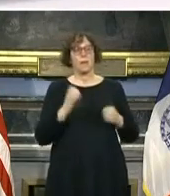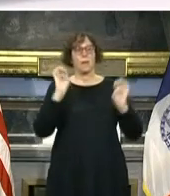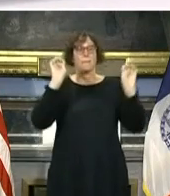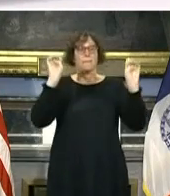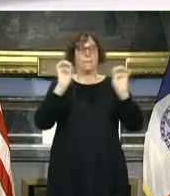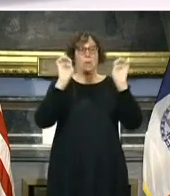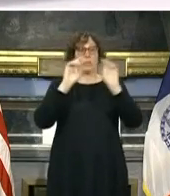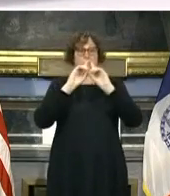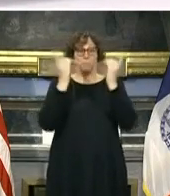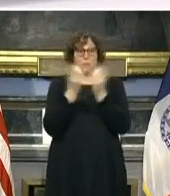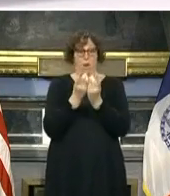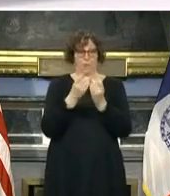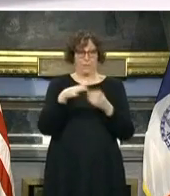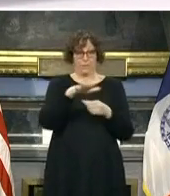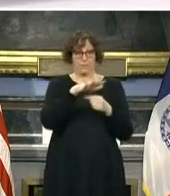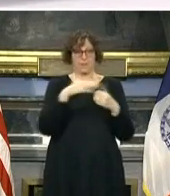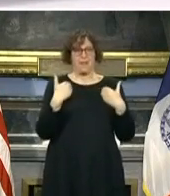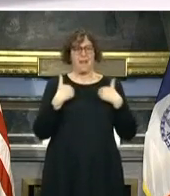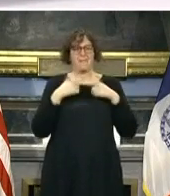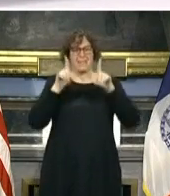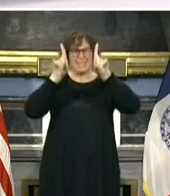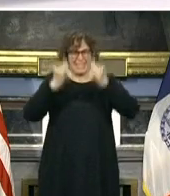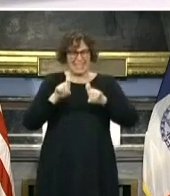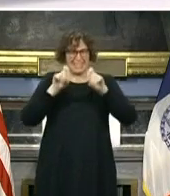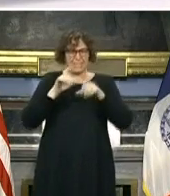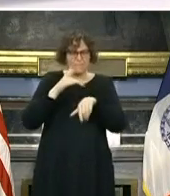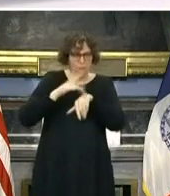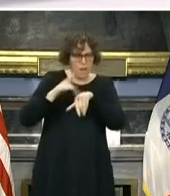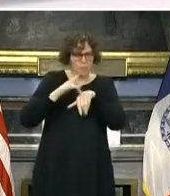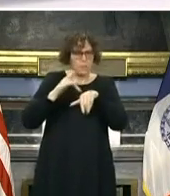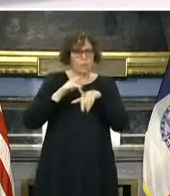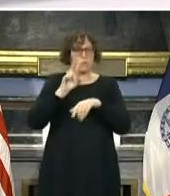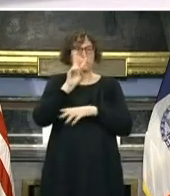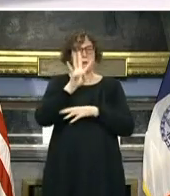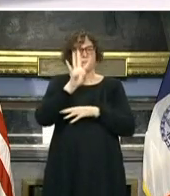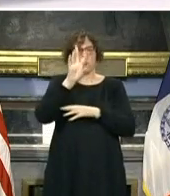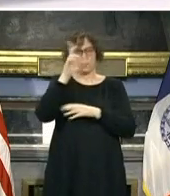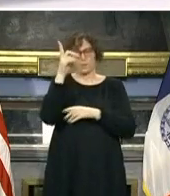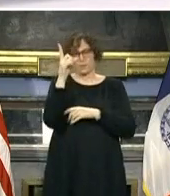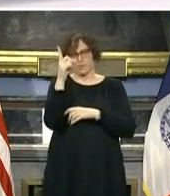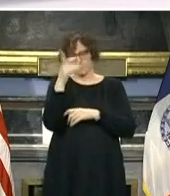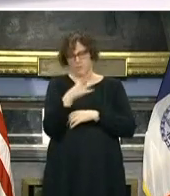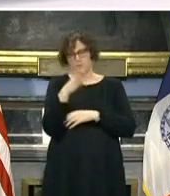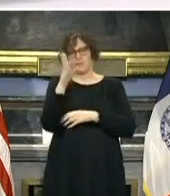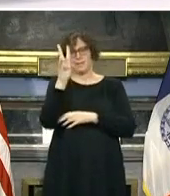of testing those who are being admitted to the hospital, and so that goes 24/7.